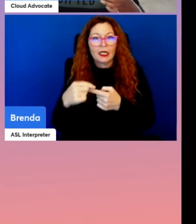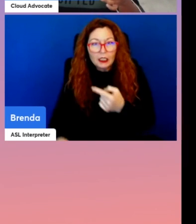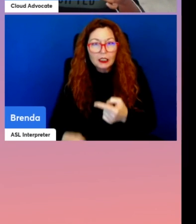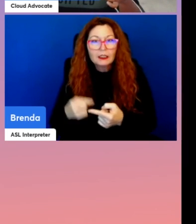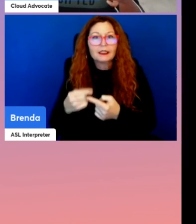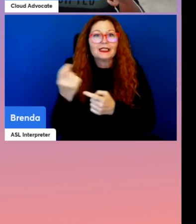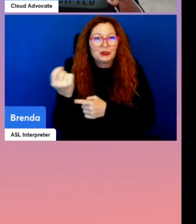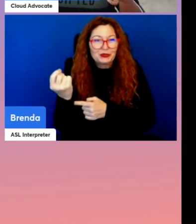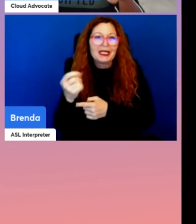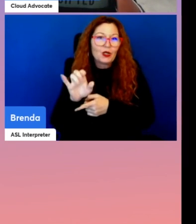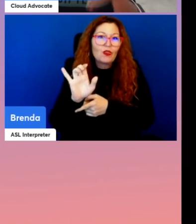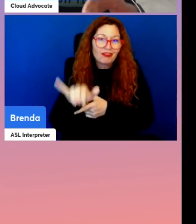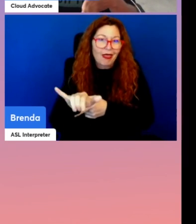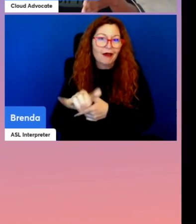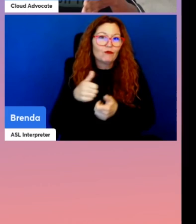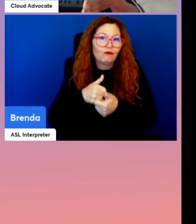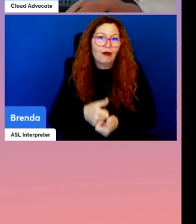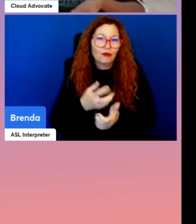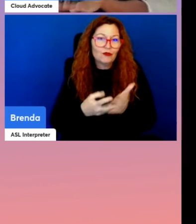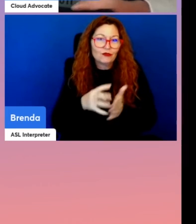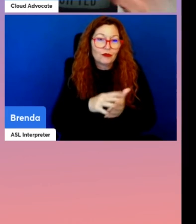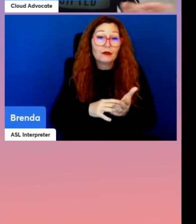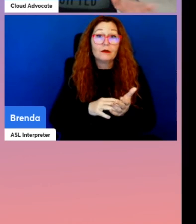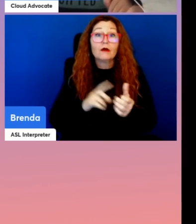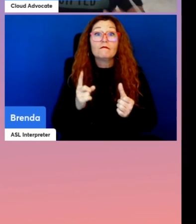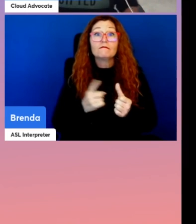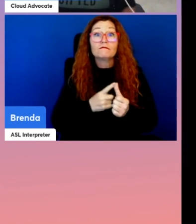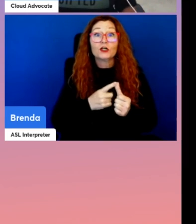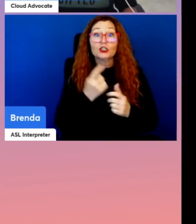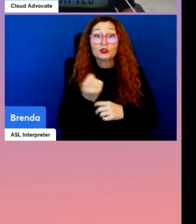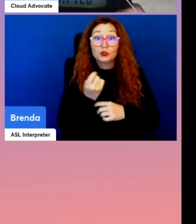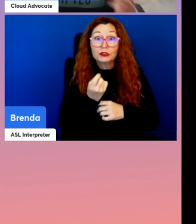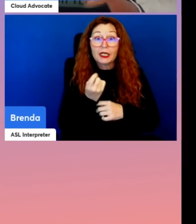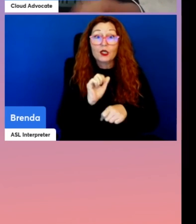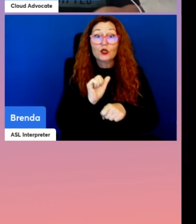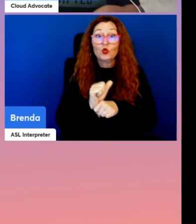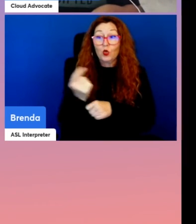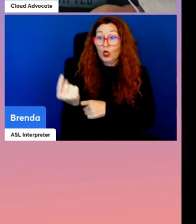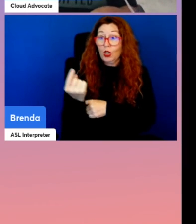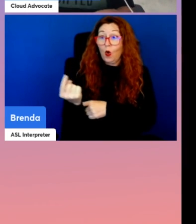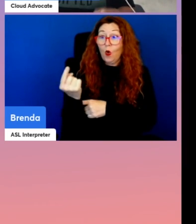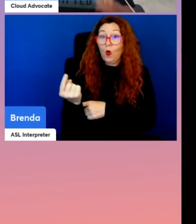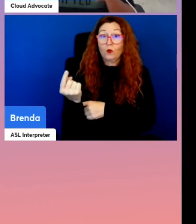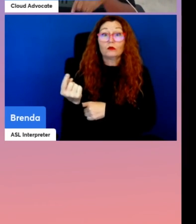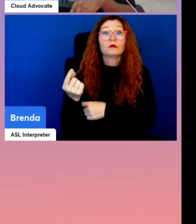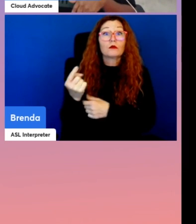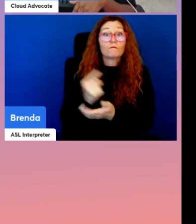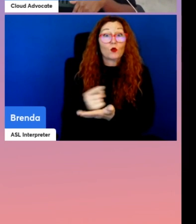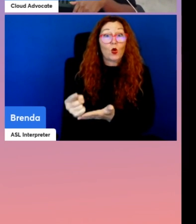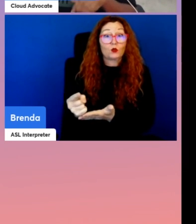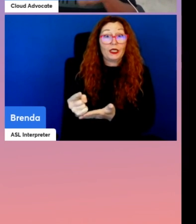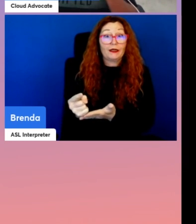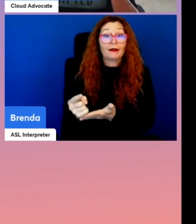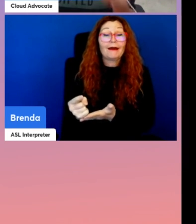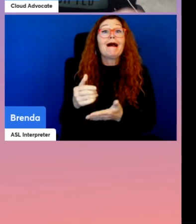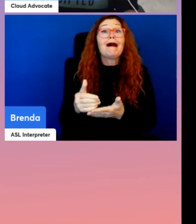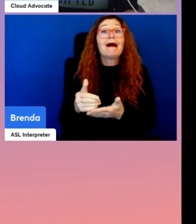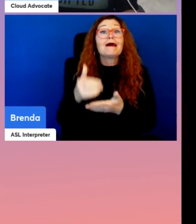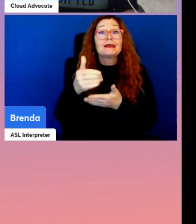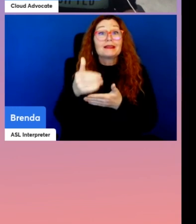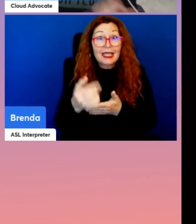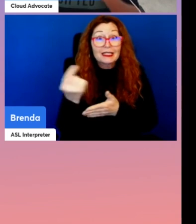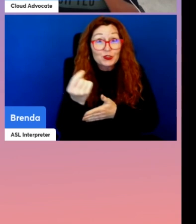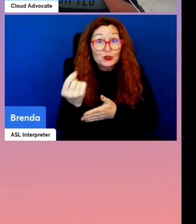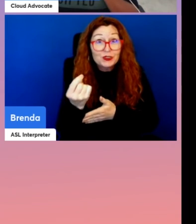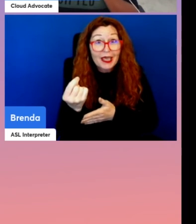first Tuesday, you'll start working on day 1 by yourself for a week. That following Tuesday, I'll hop on the live stream, work through